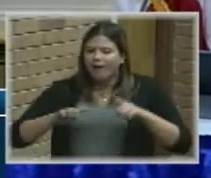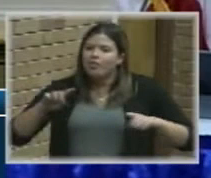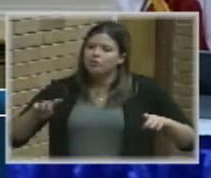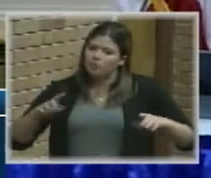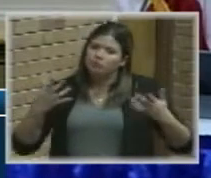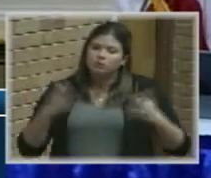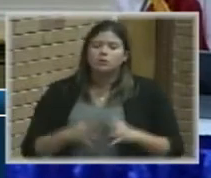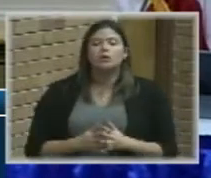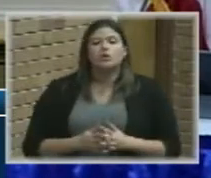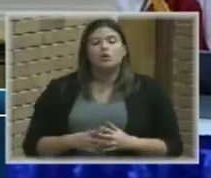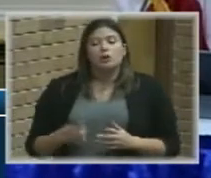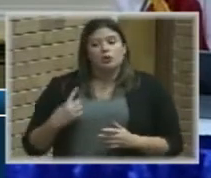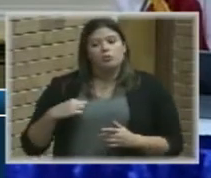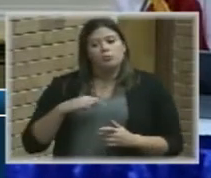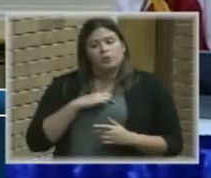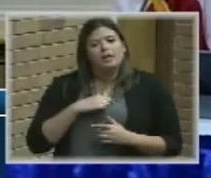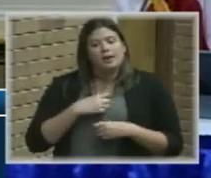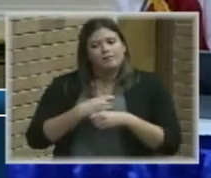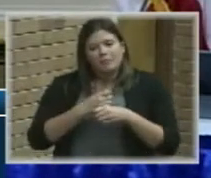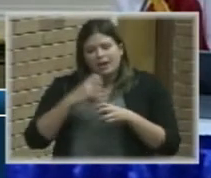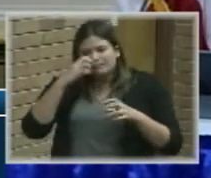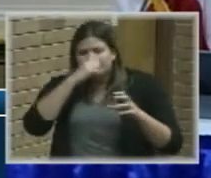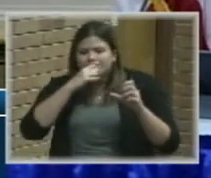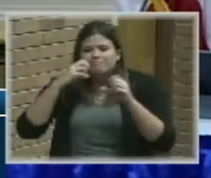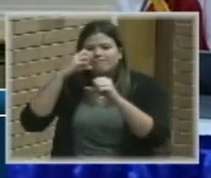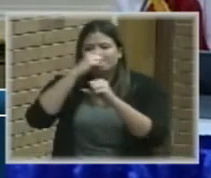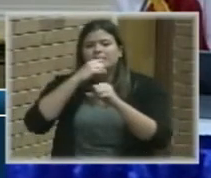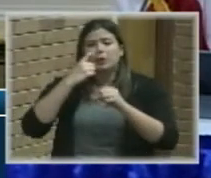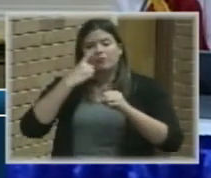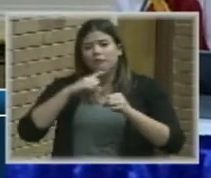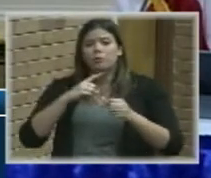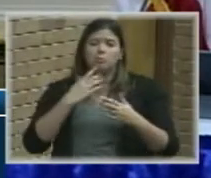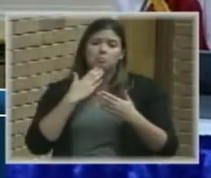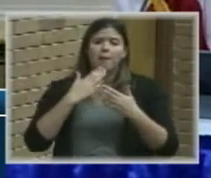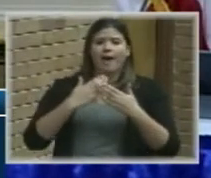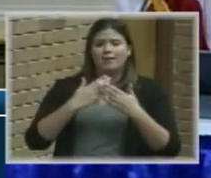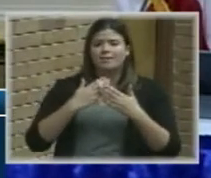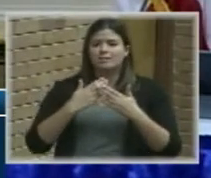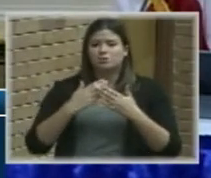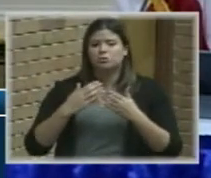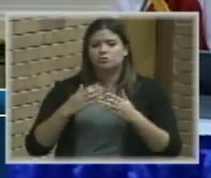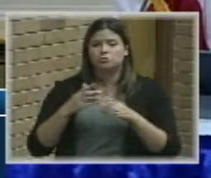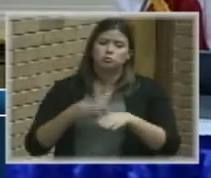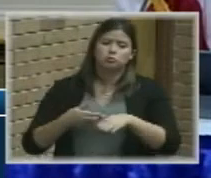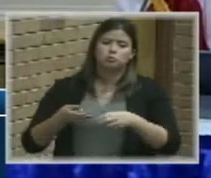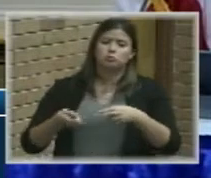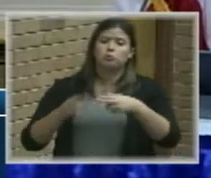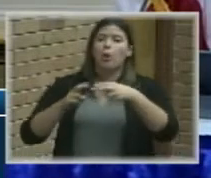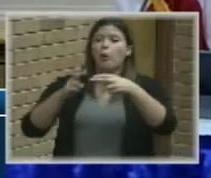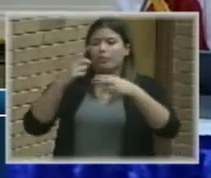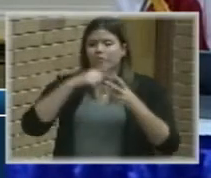made conservative estimates of very modest growth in those two areas in preparing this